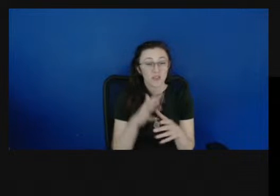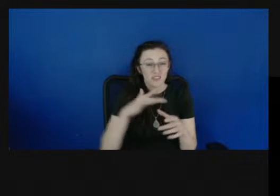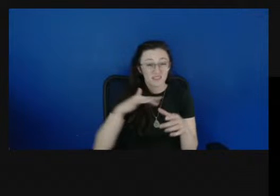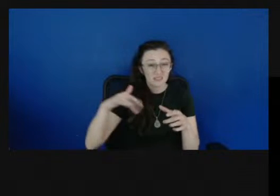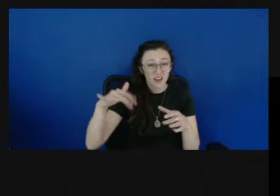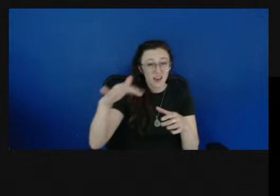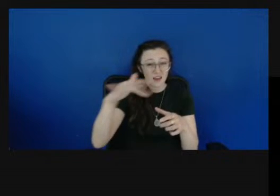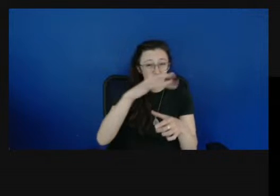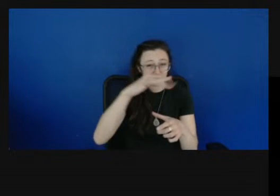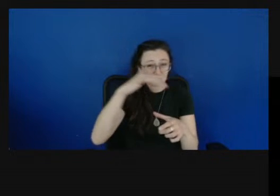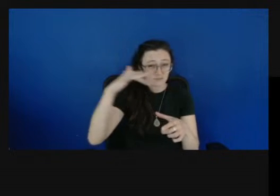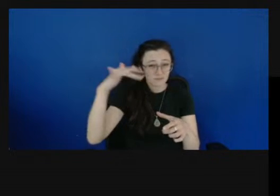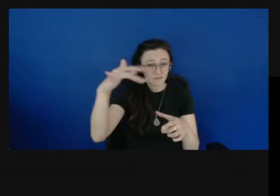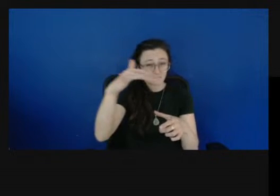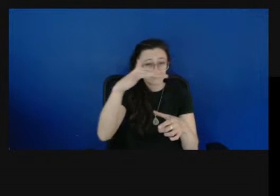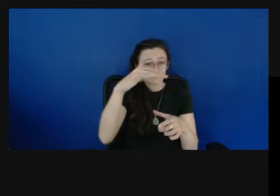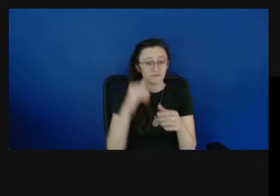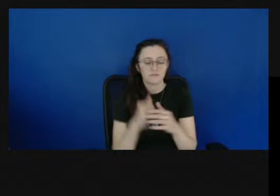was formed.